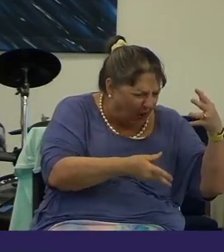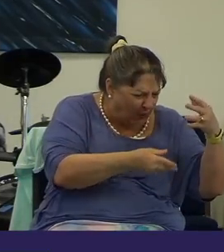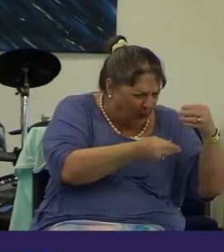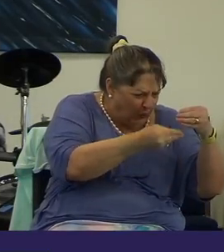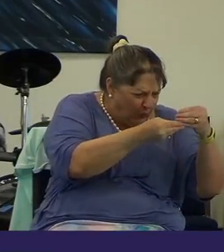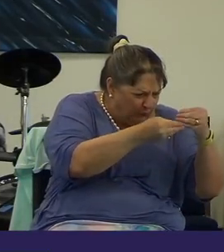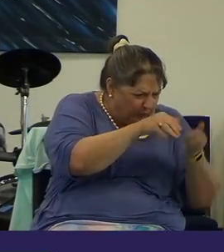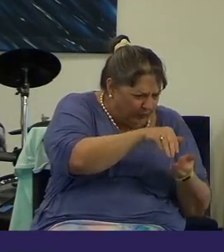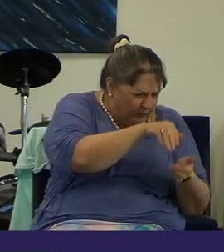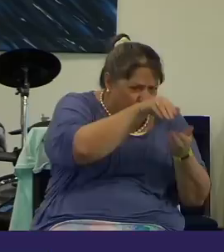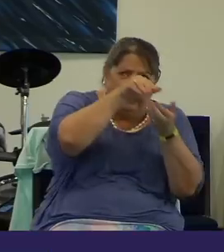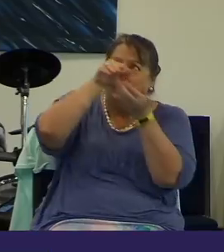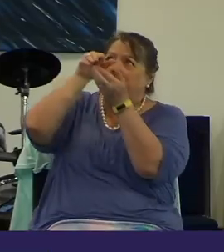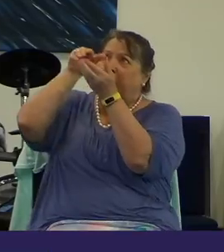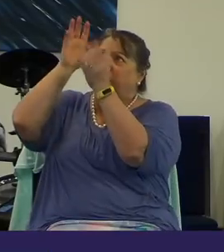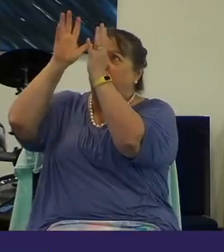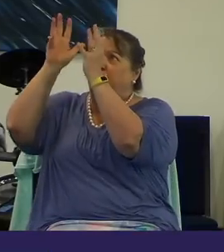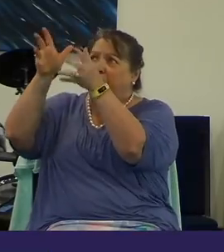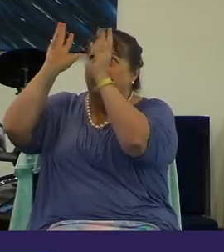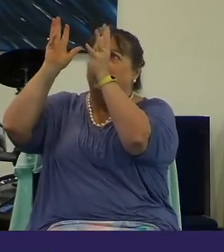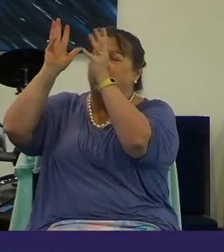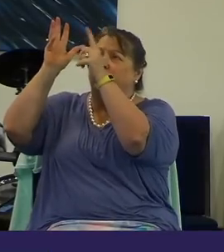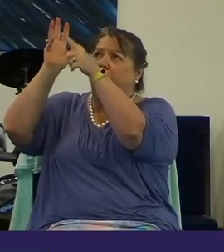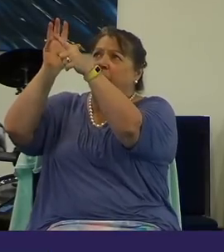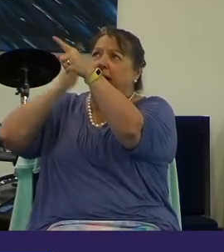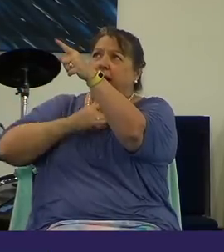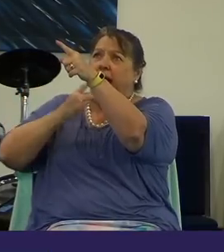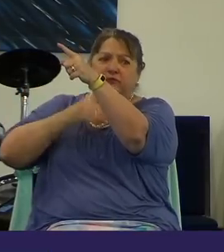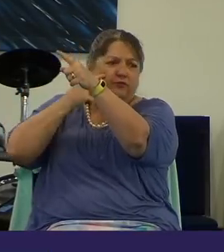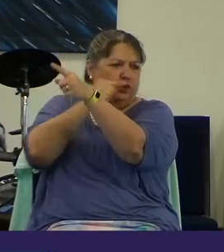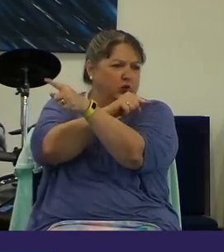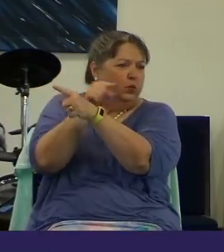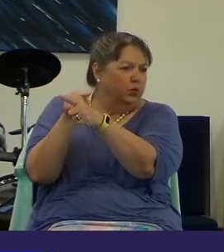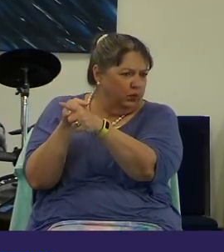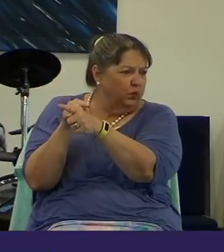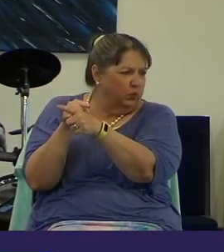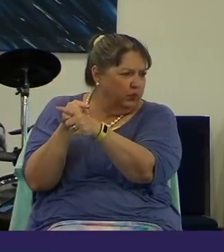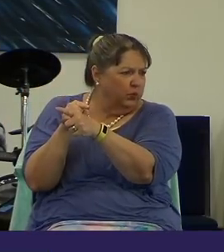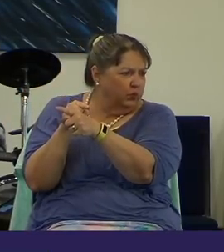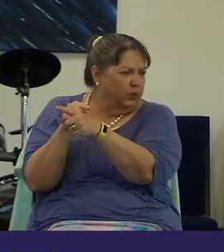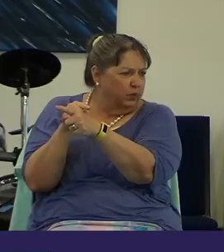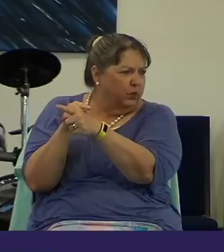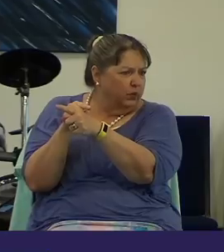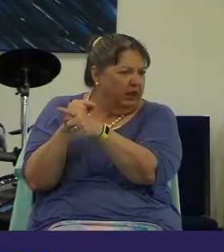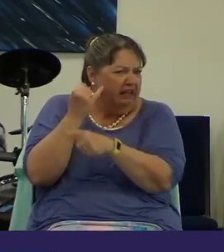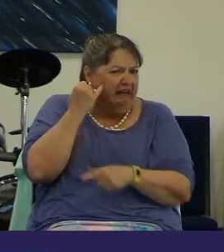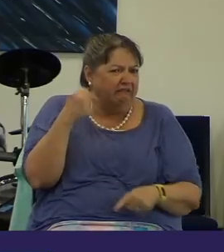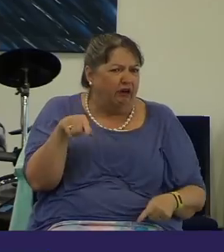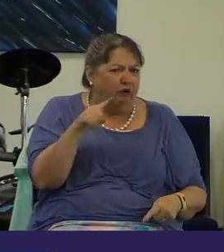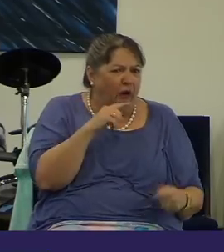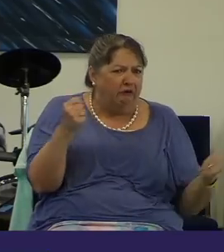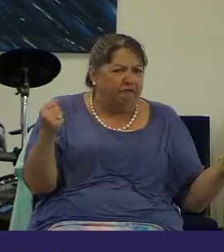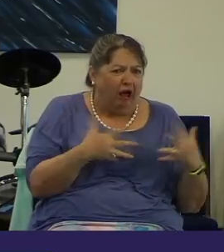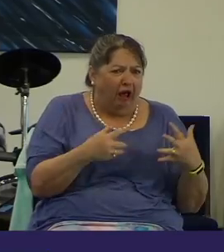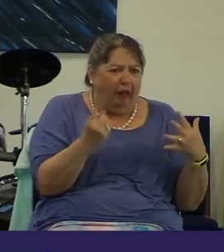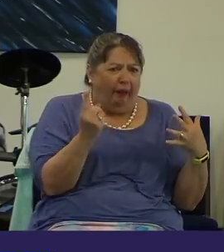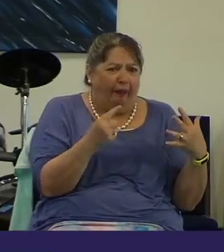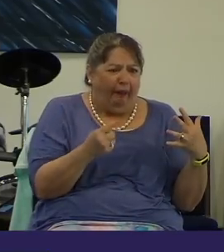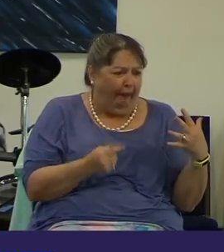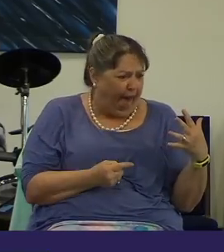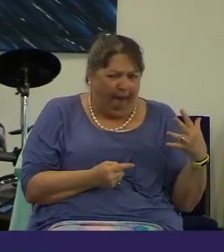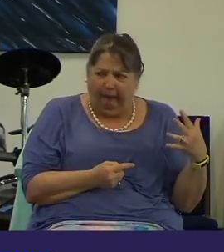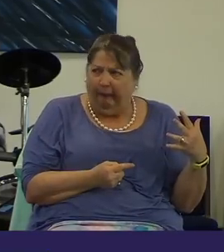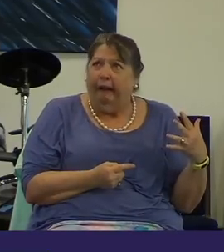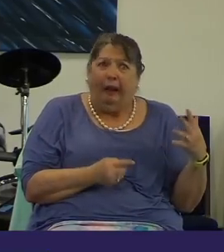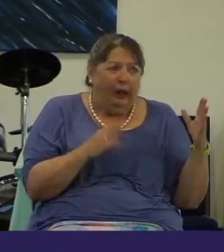cast them on God, for he cares for you. So tonight when you go to bed, if you're afraid of something, if